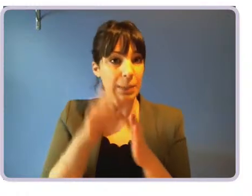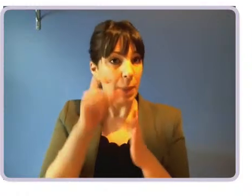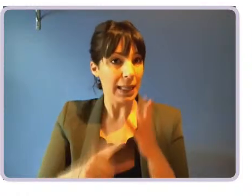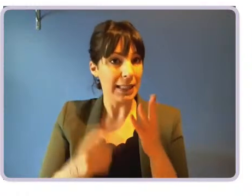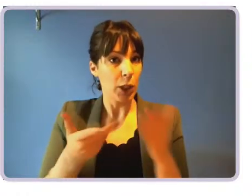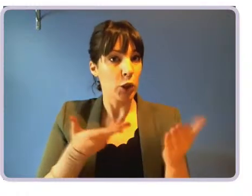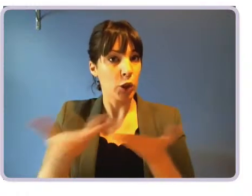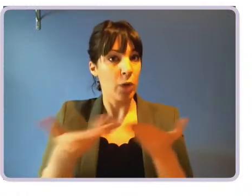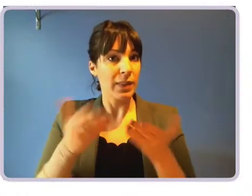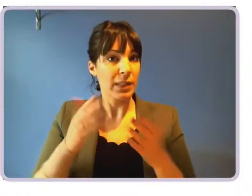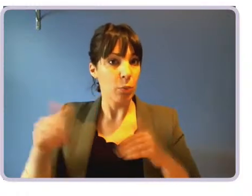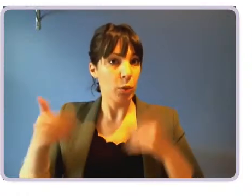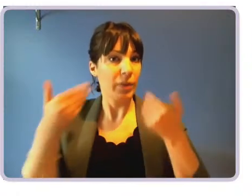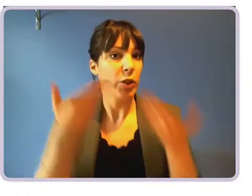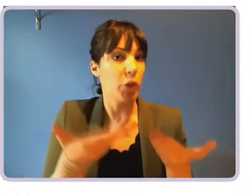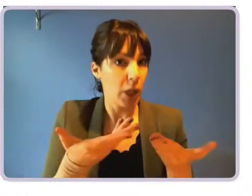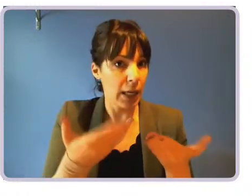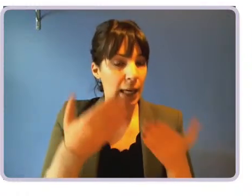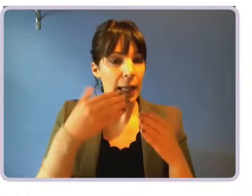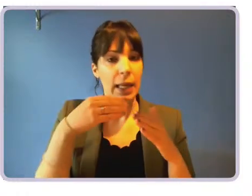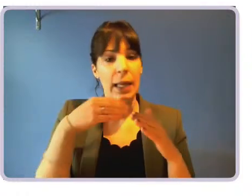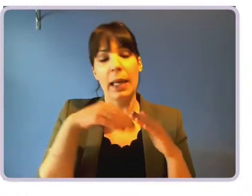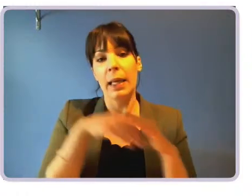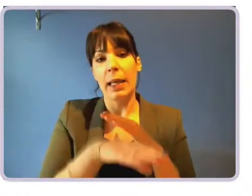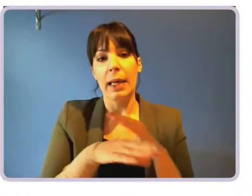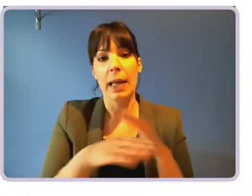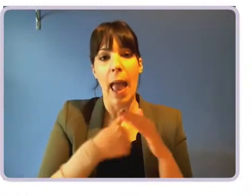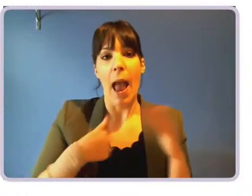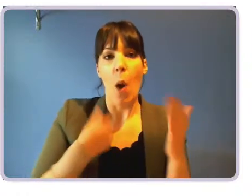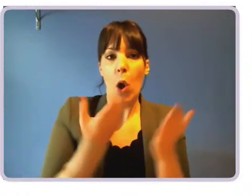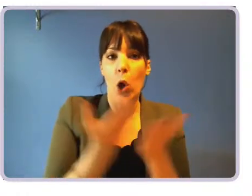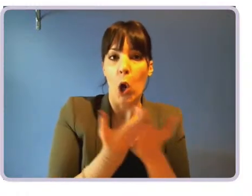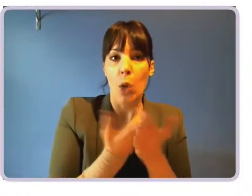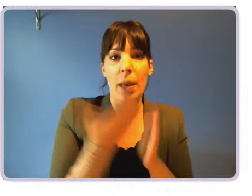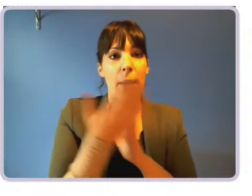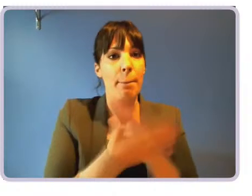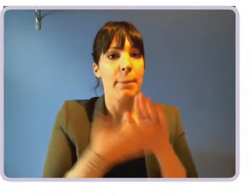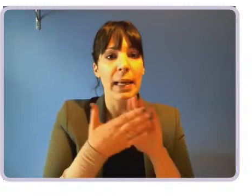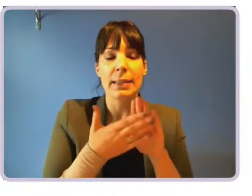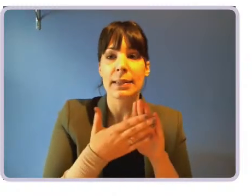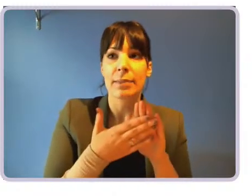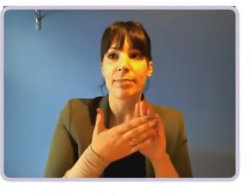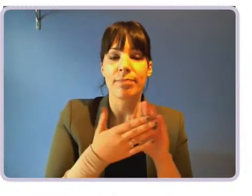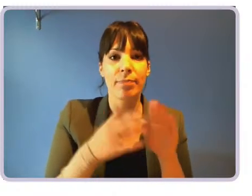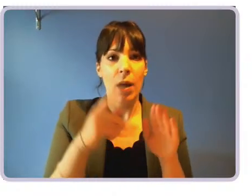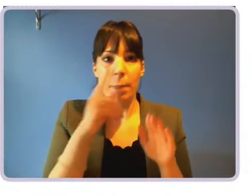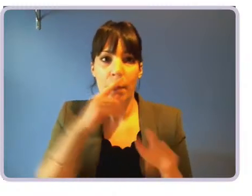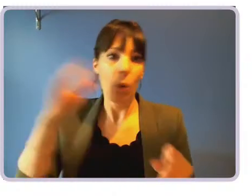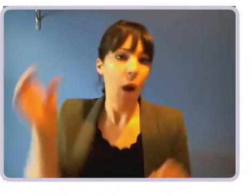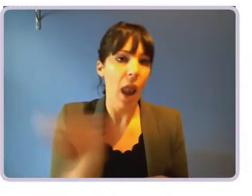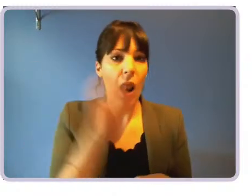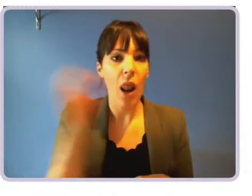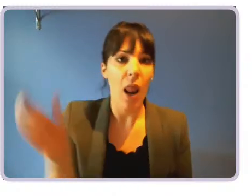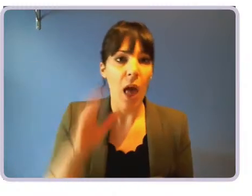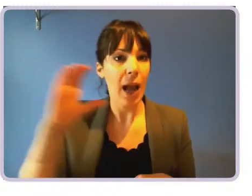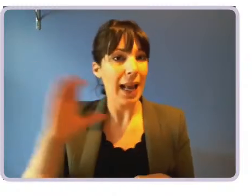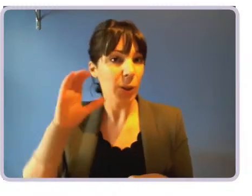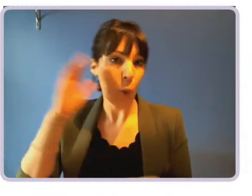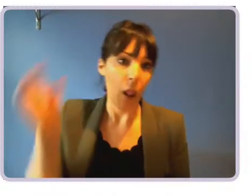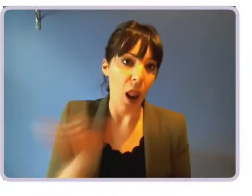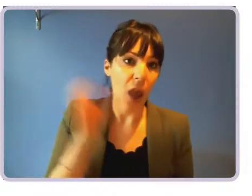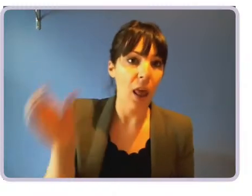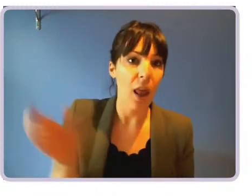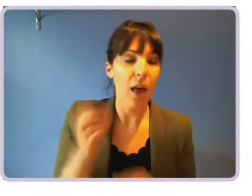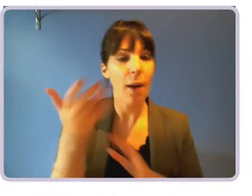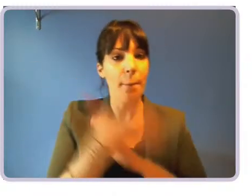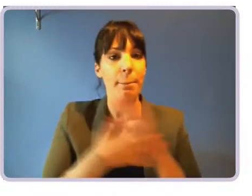gig economy with lack of worker protections and the paid pandemic leave issues. And